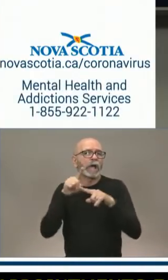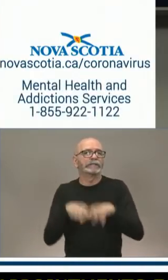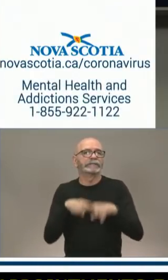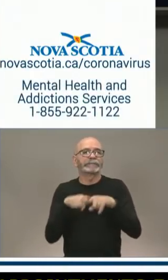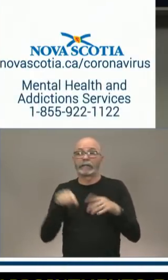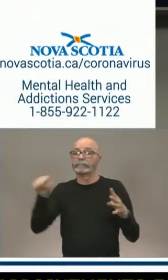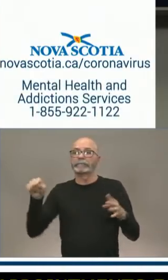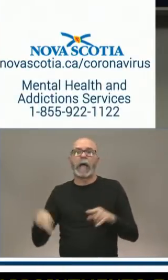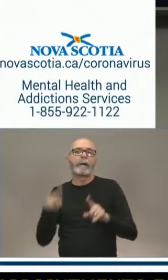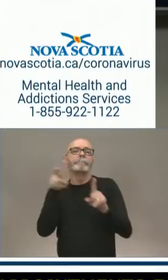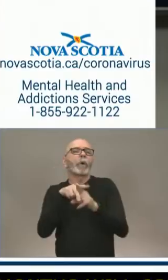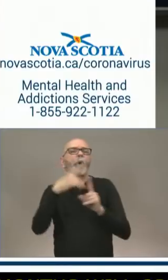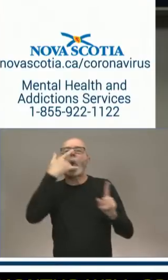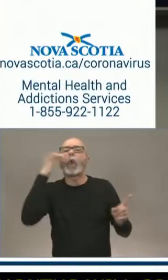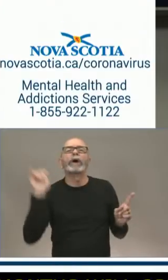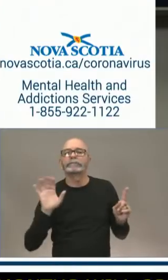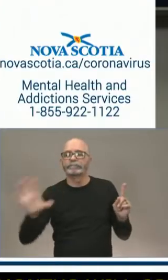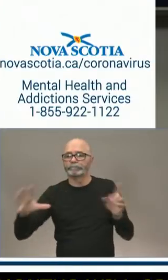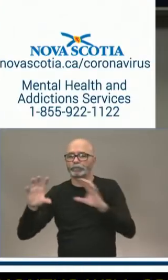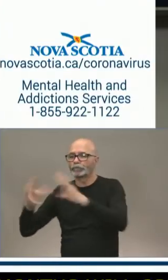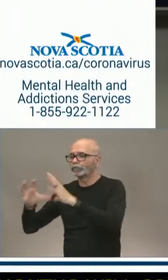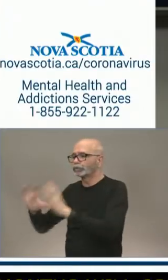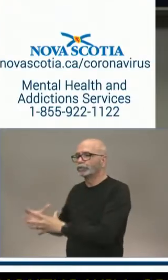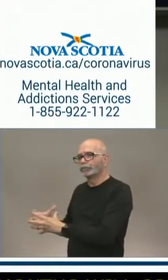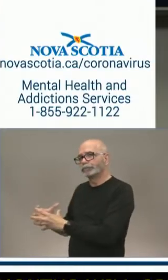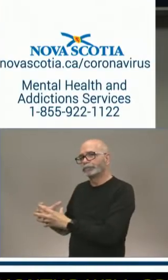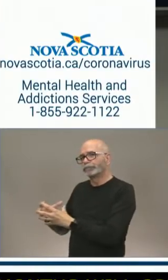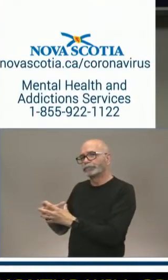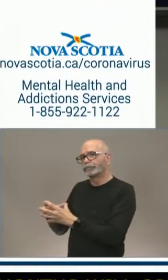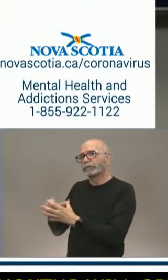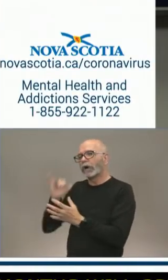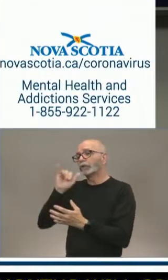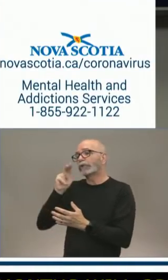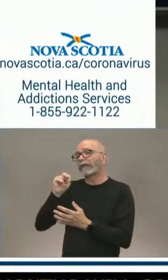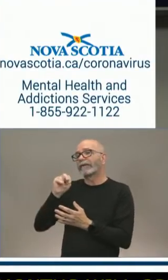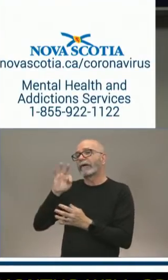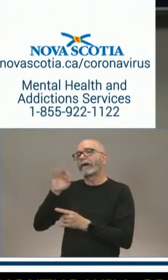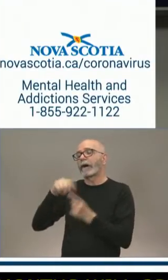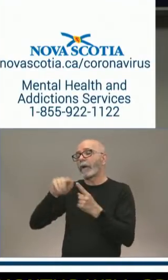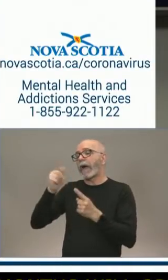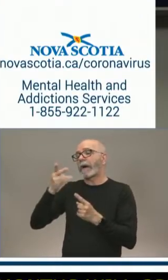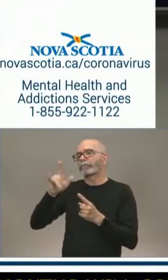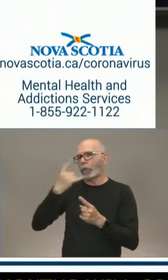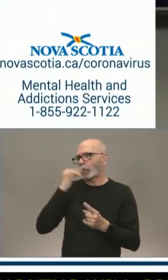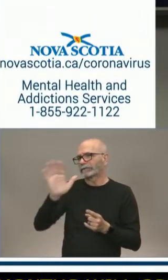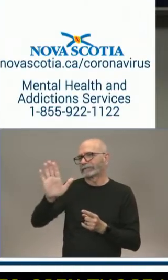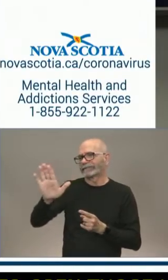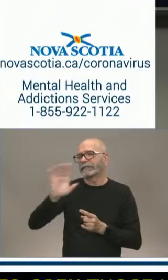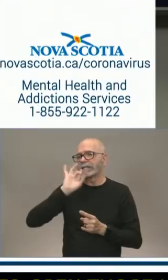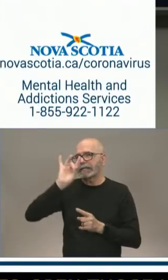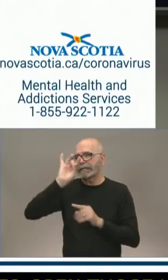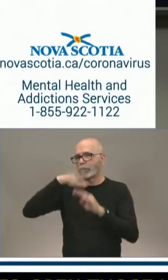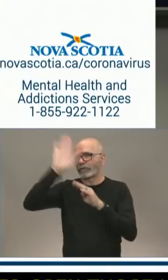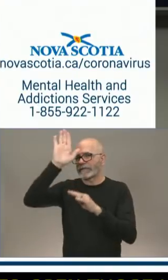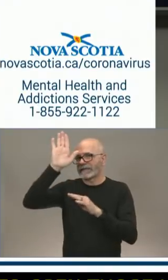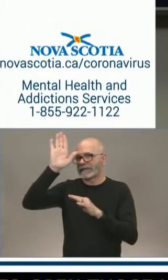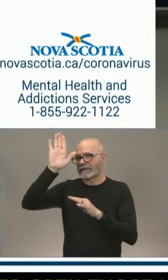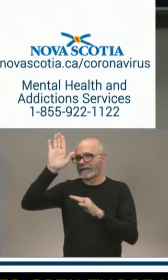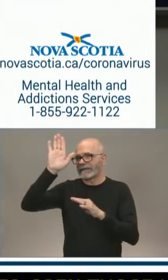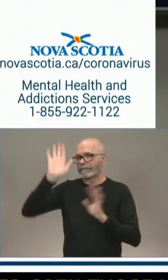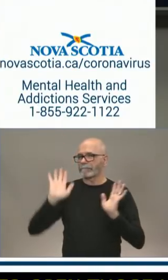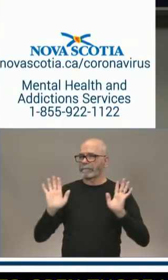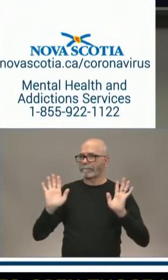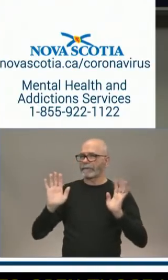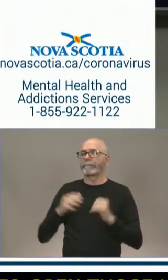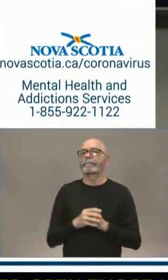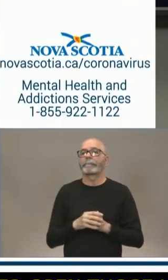the first group of January to April. But we will ensure that everybody is made well aware when